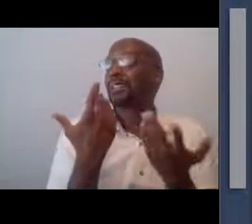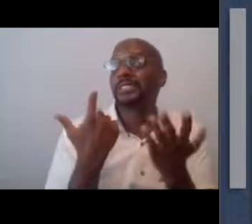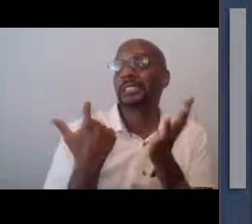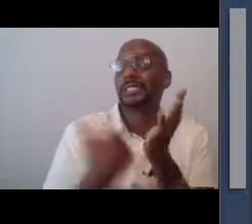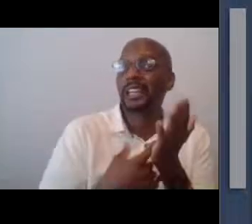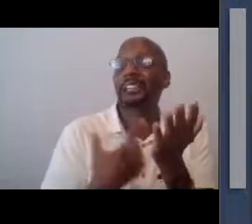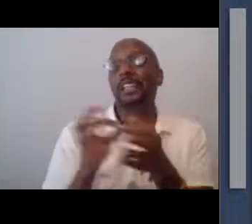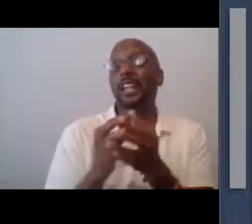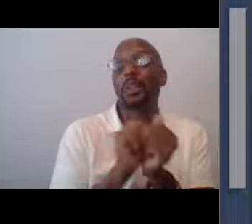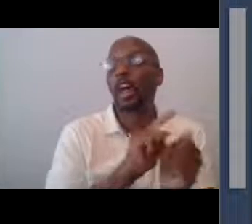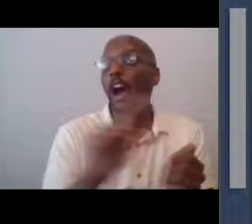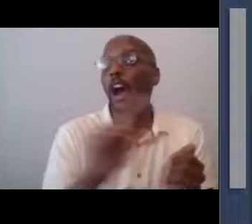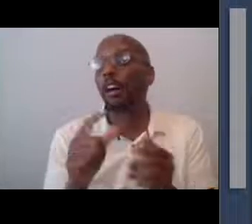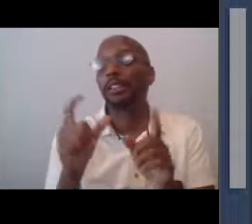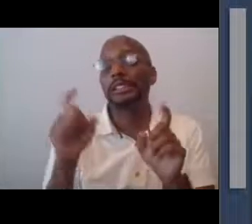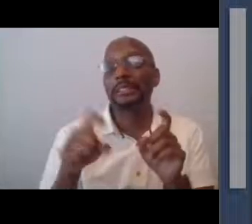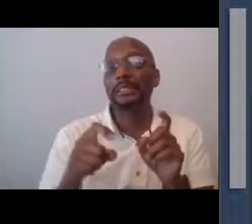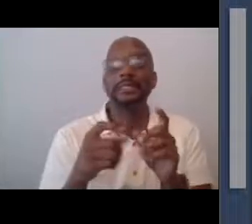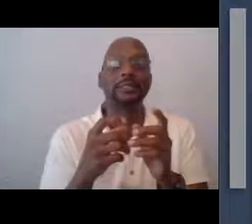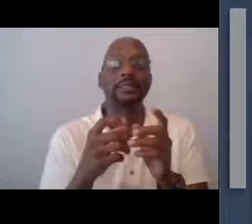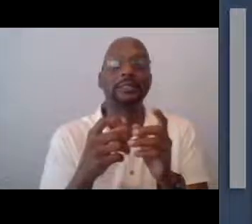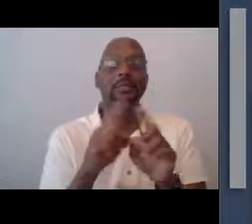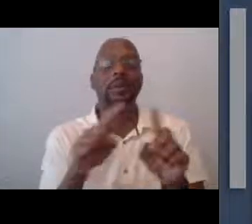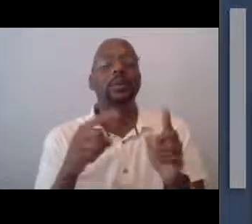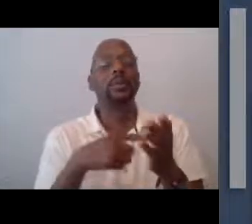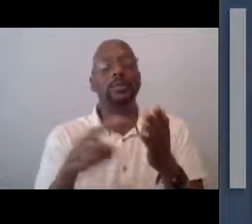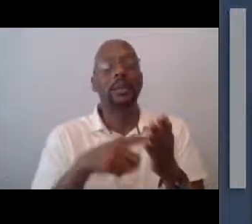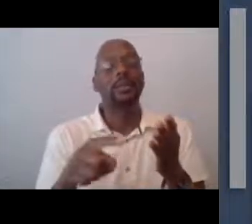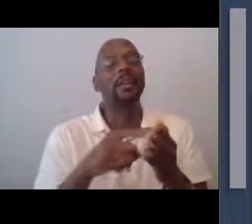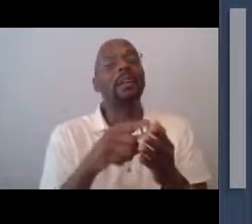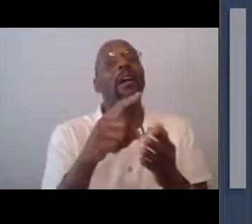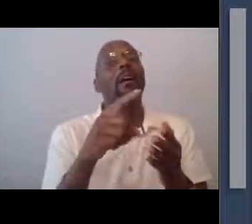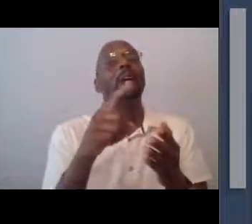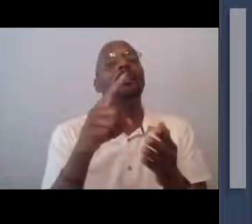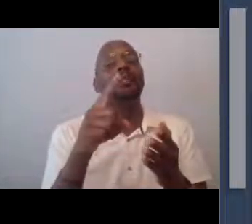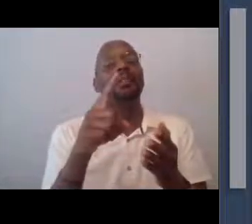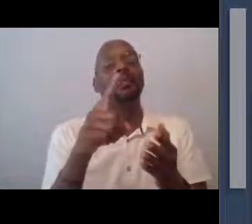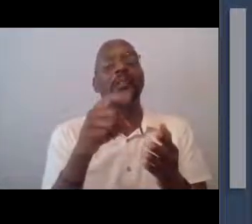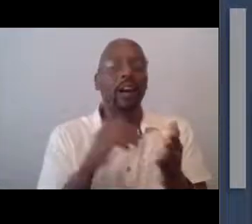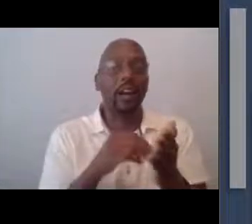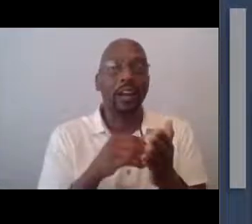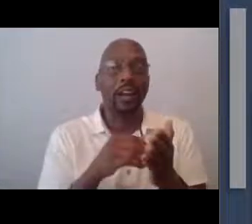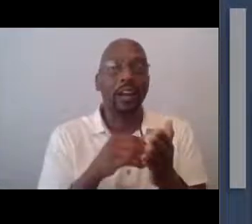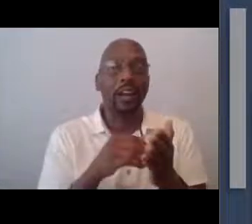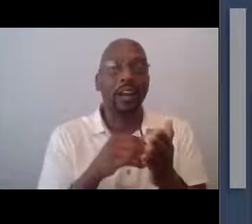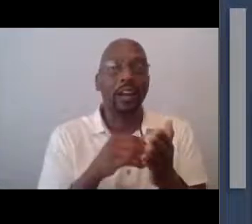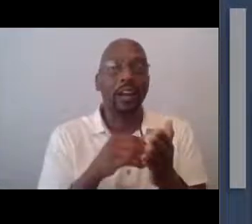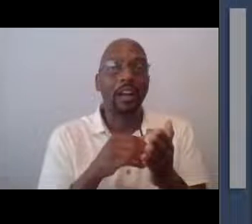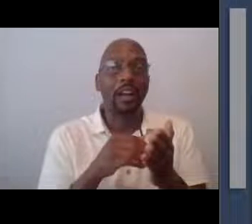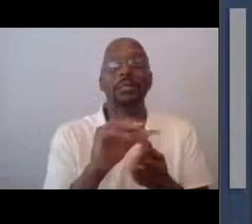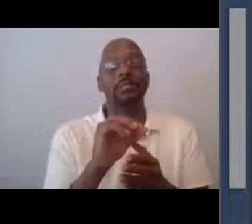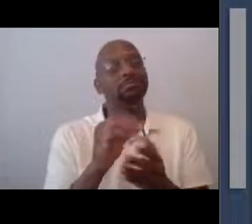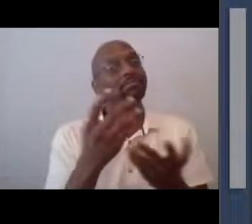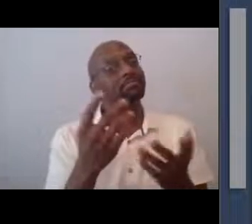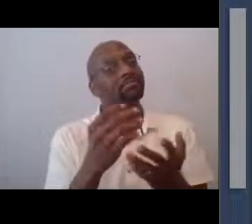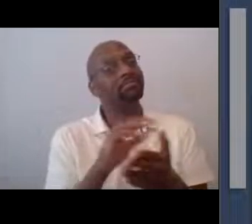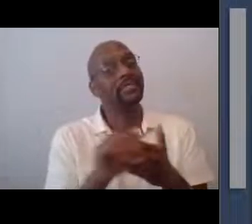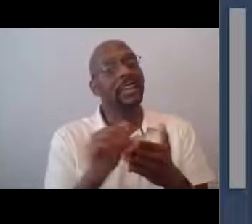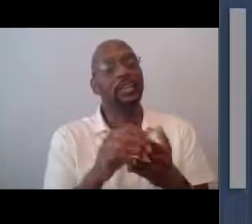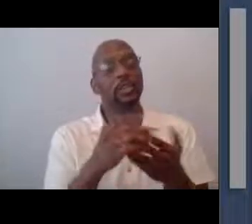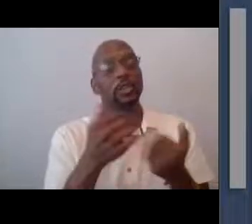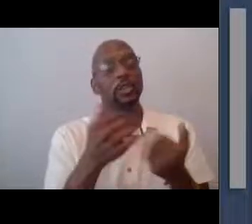spending hundreds of millions of dollars having to deal with this impact. And so how, and I don't know what the federal government